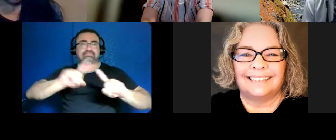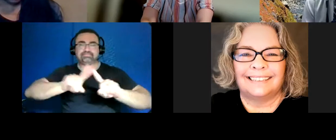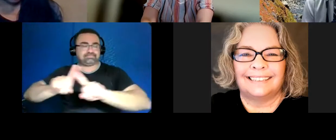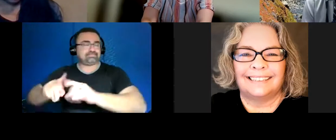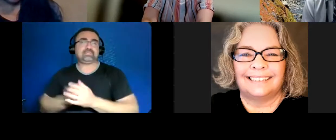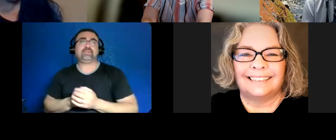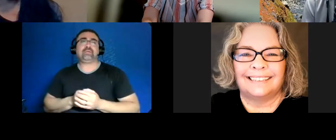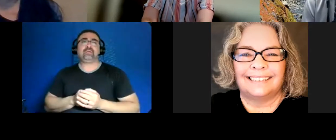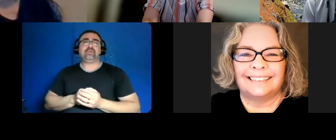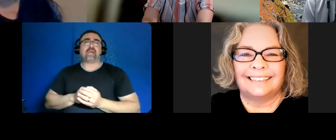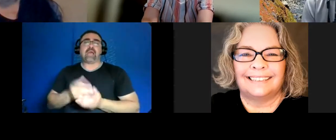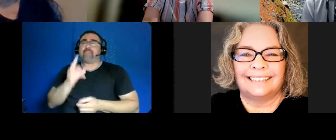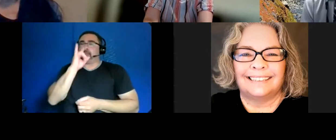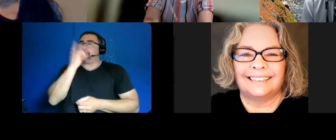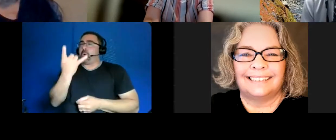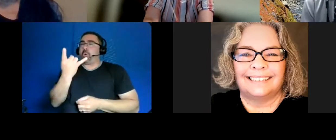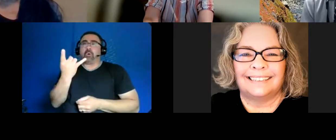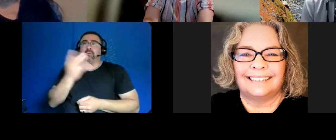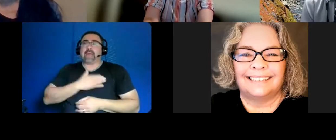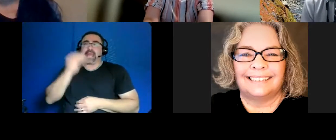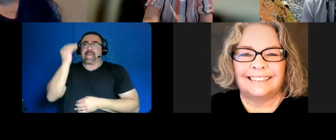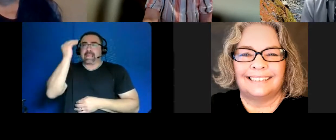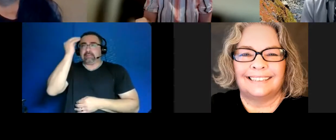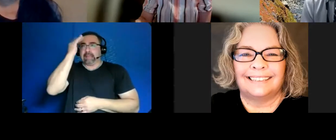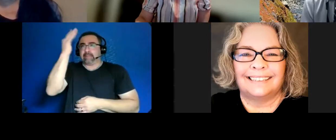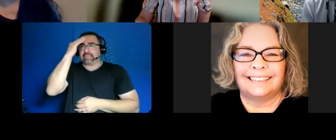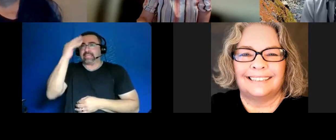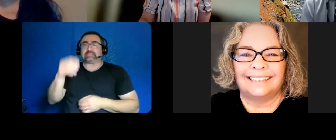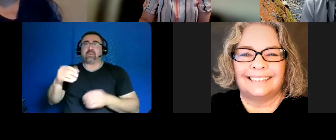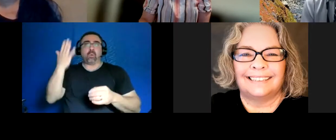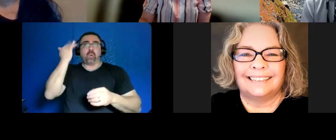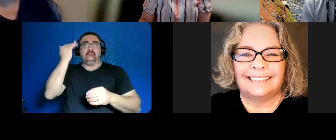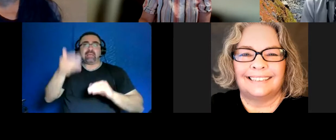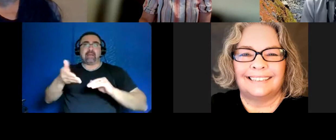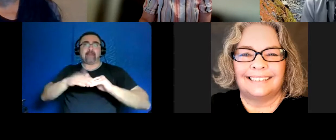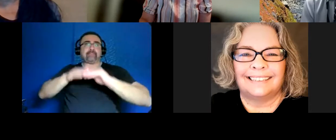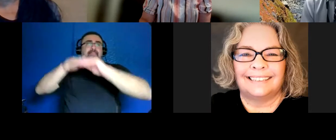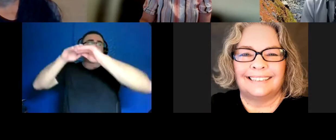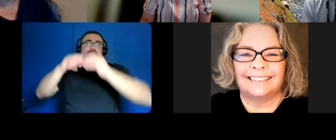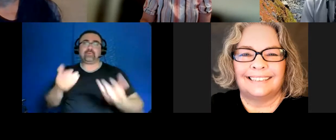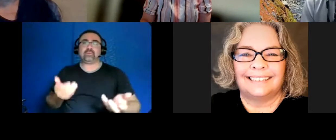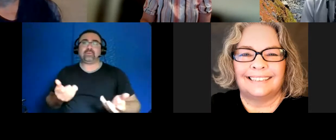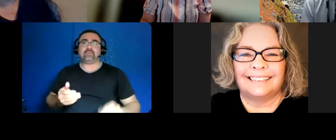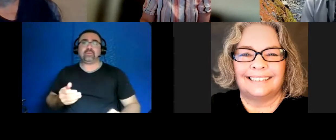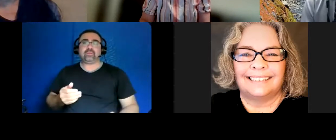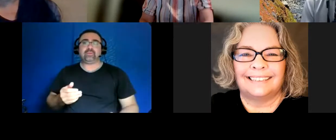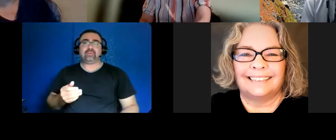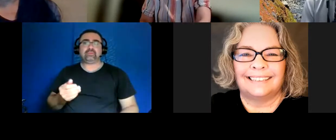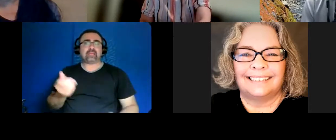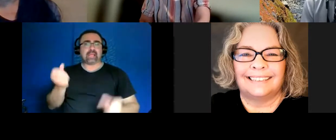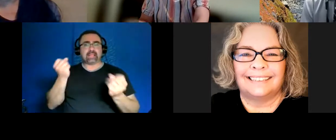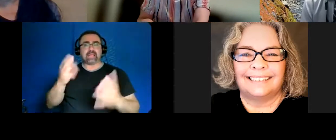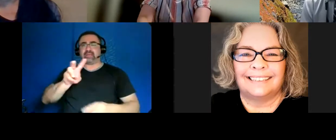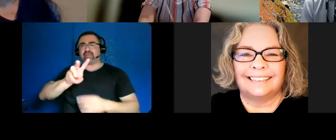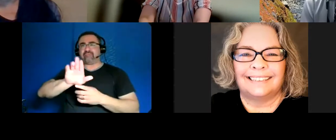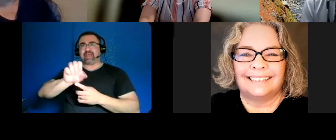I won't bore you with my hypothesis as to why it's so high in the upper airways, but there's a lot of virus